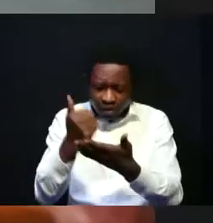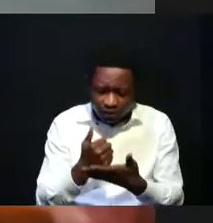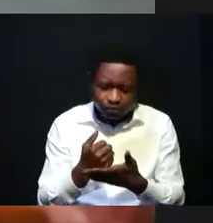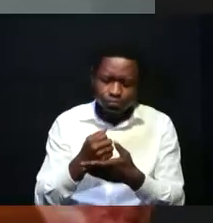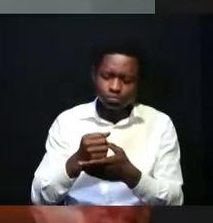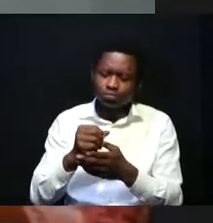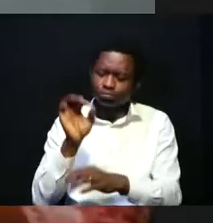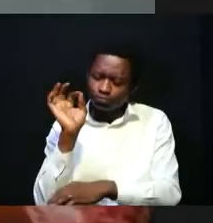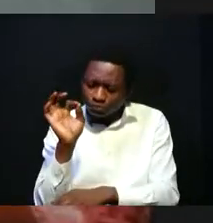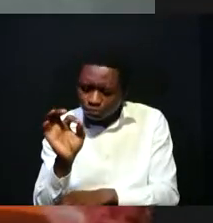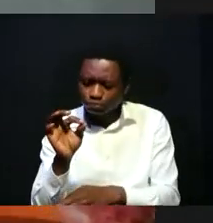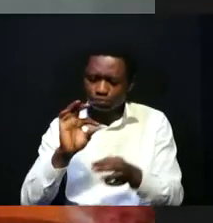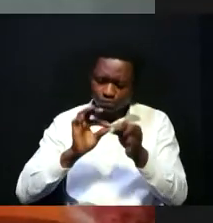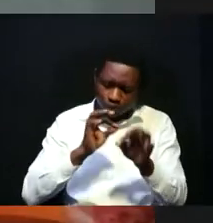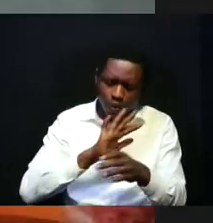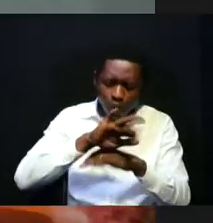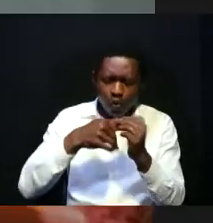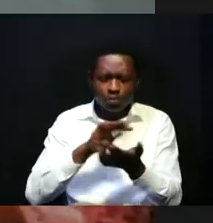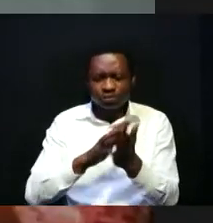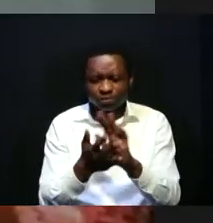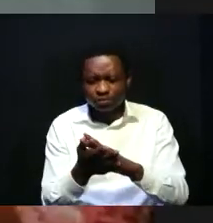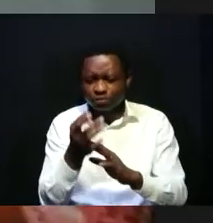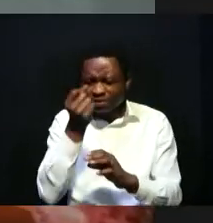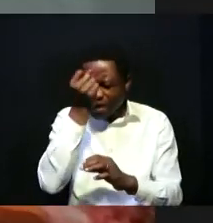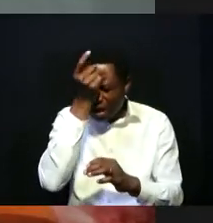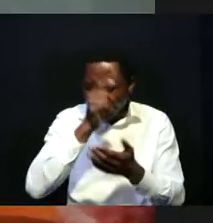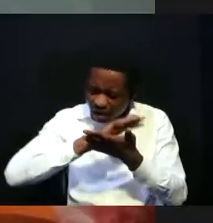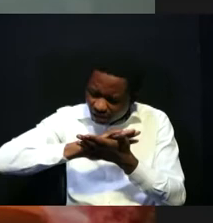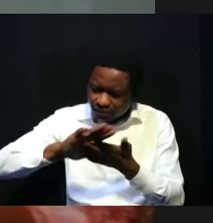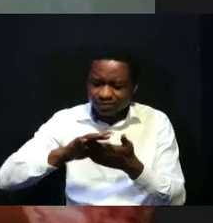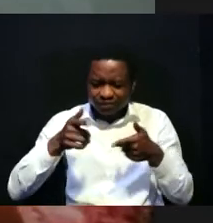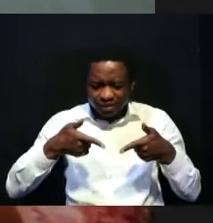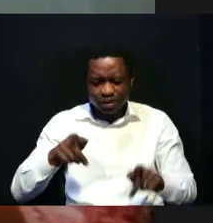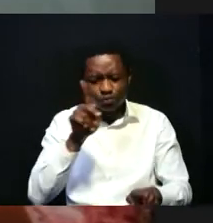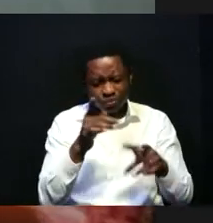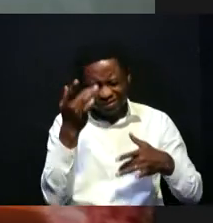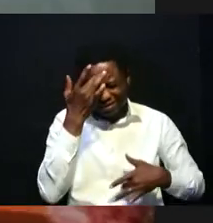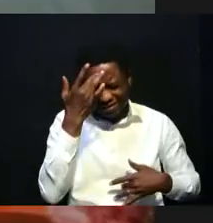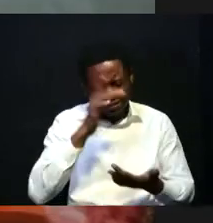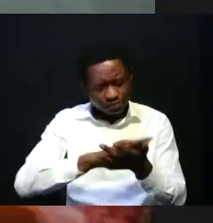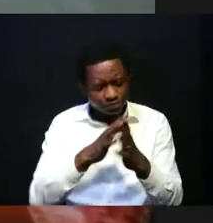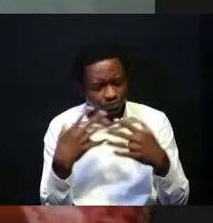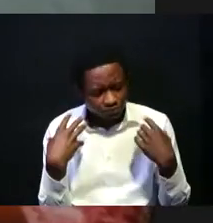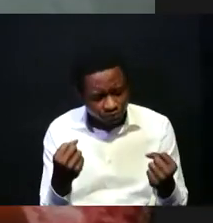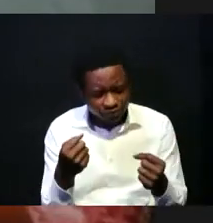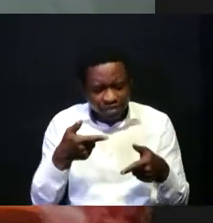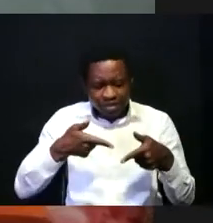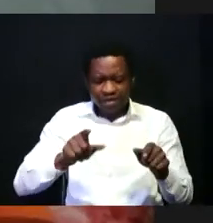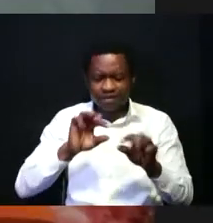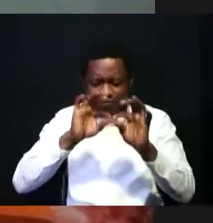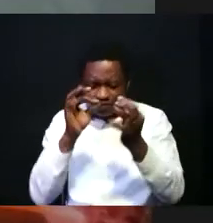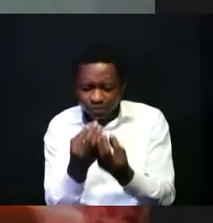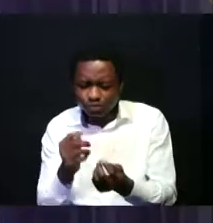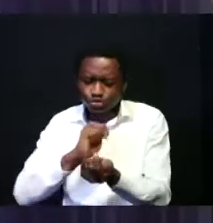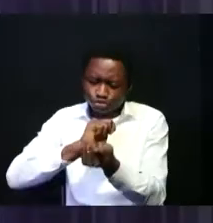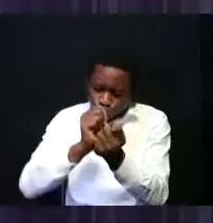oh God. Let lives be transformed. Let the sick be healed. Let families be molded. Cause your effect to affect